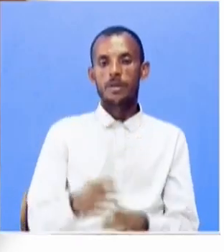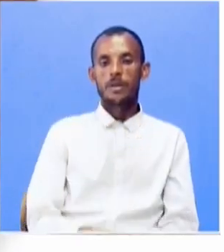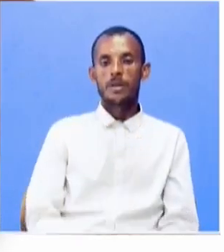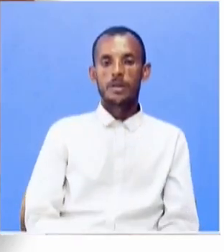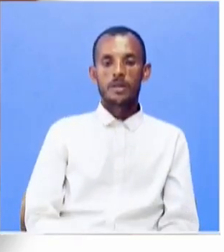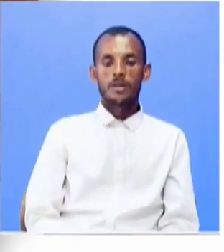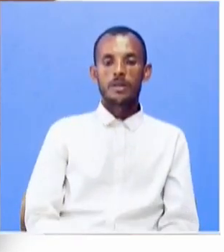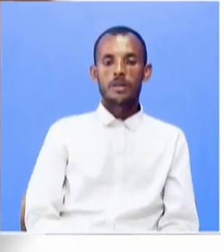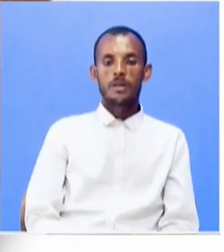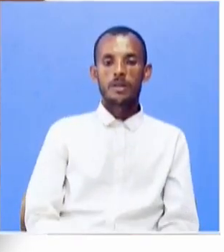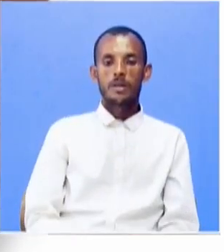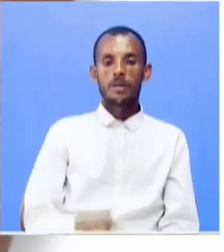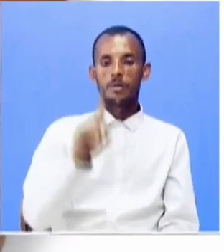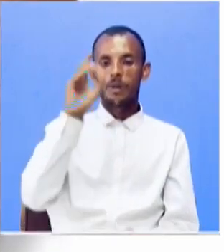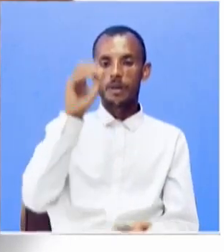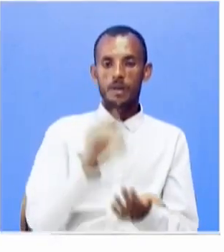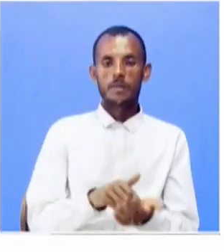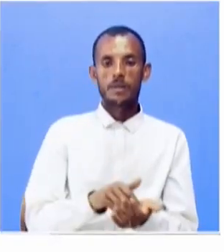is